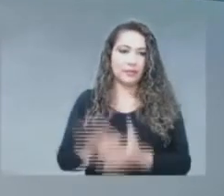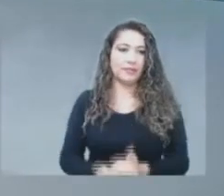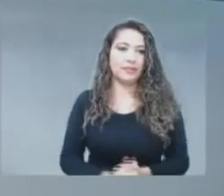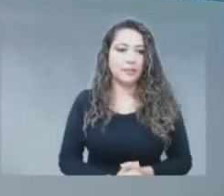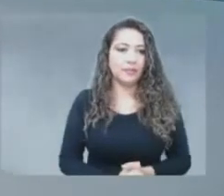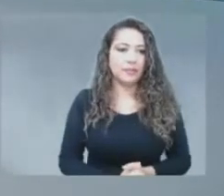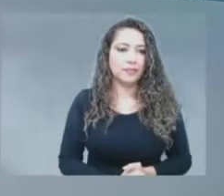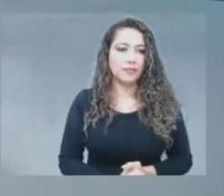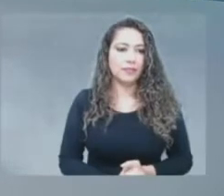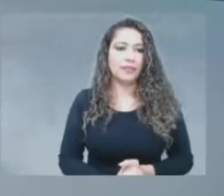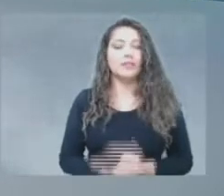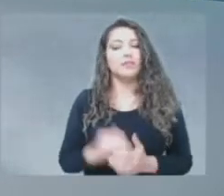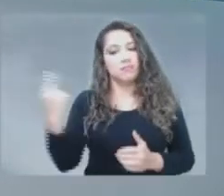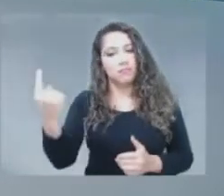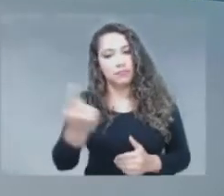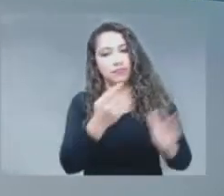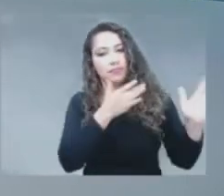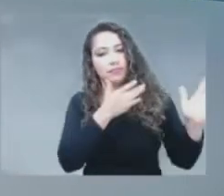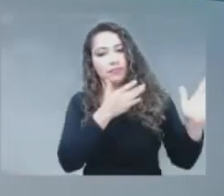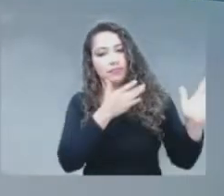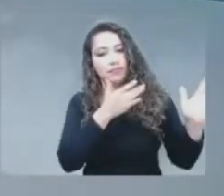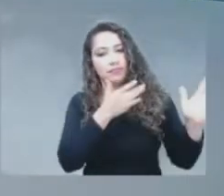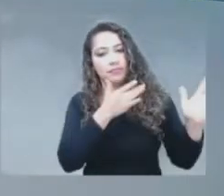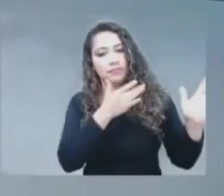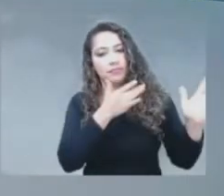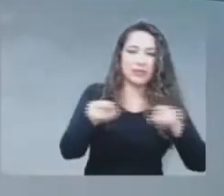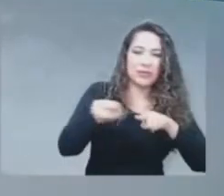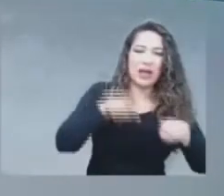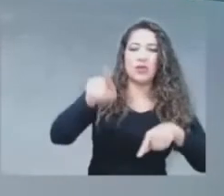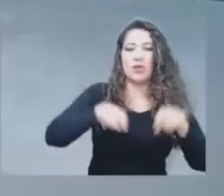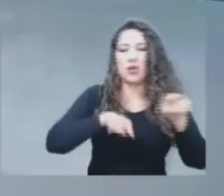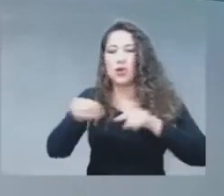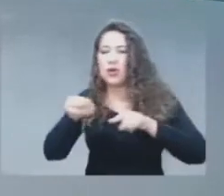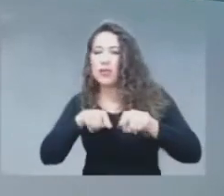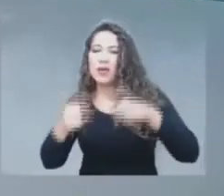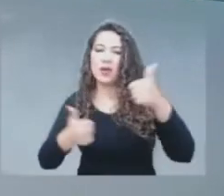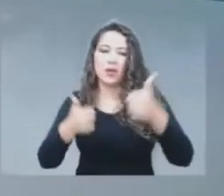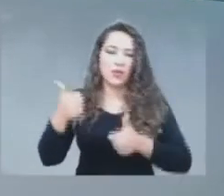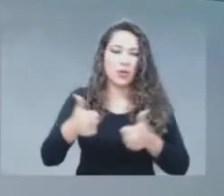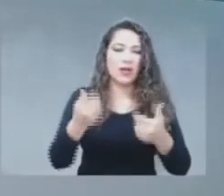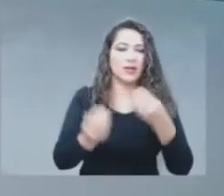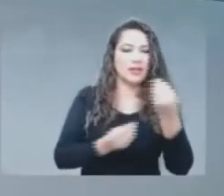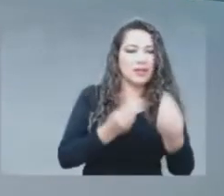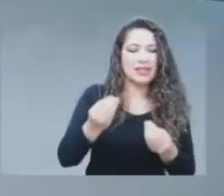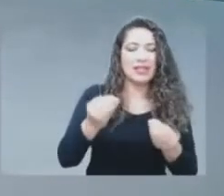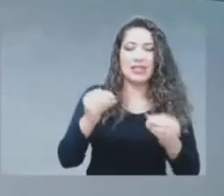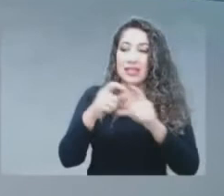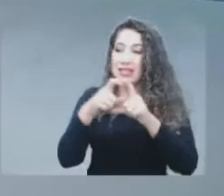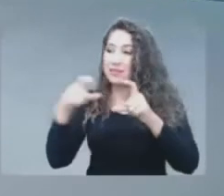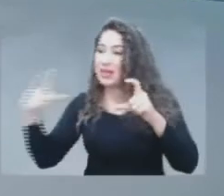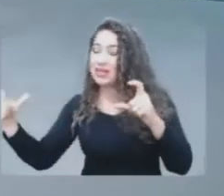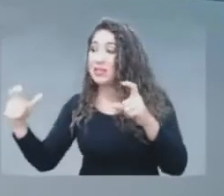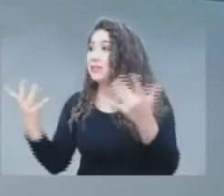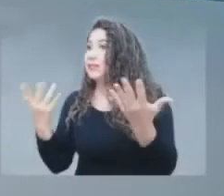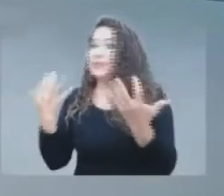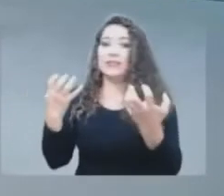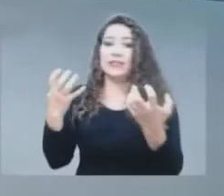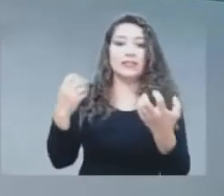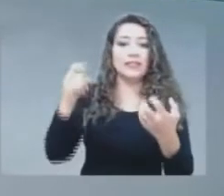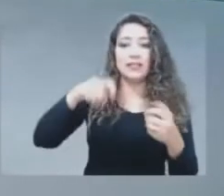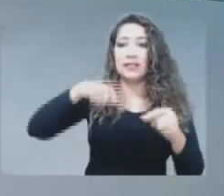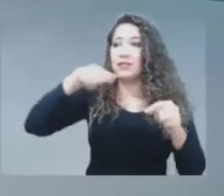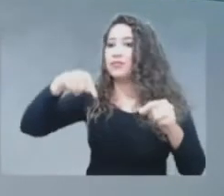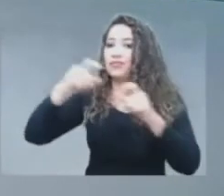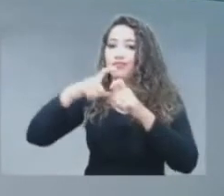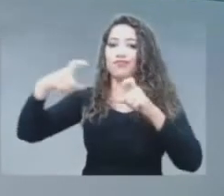and then we have there with the direct operators, and they compete because the spectrum is there available, and then